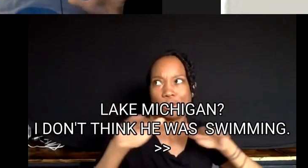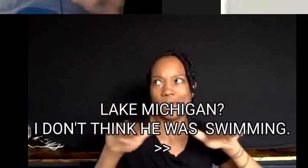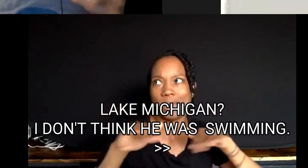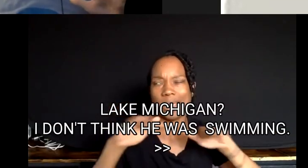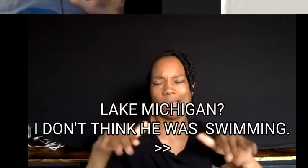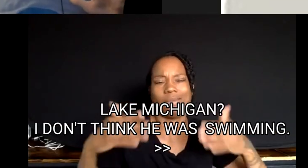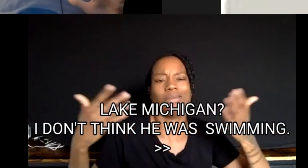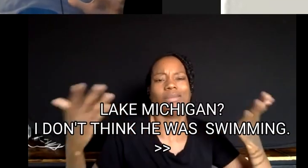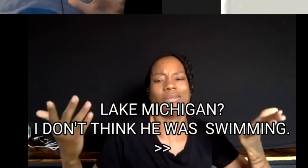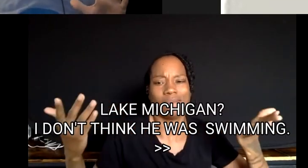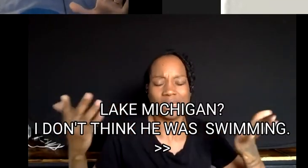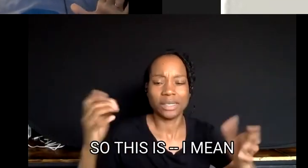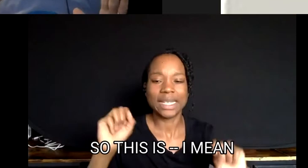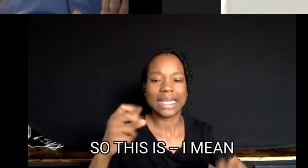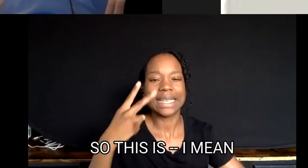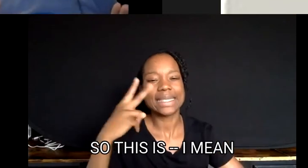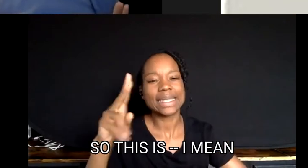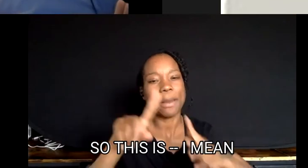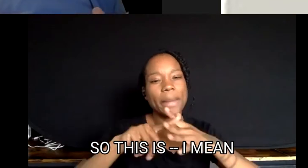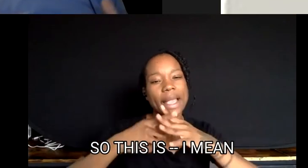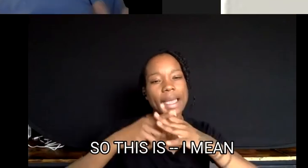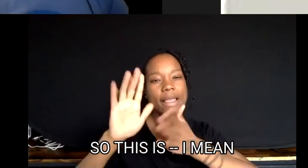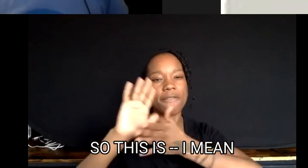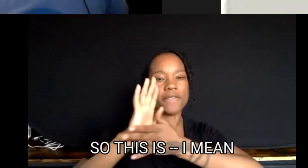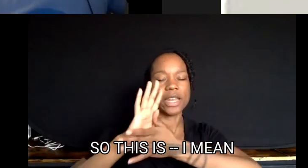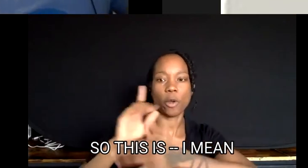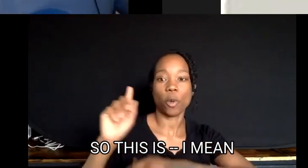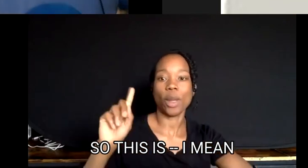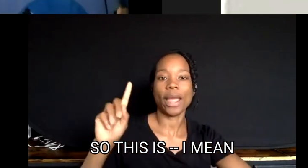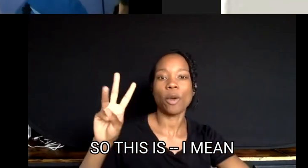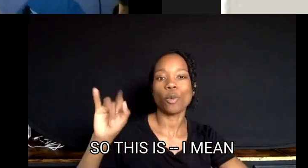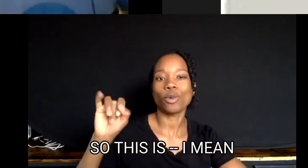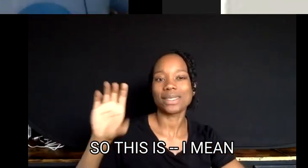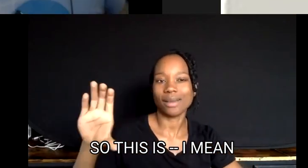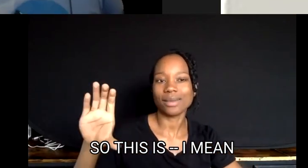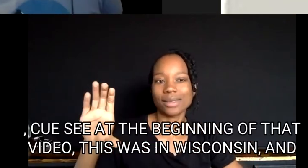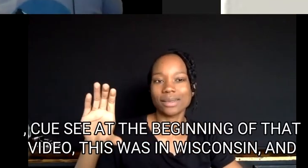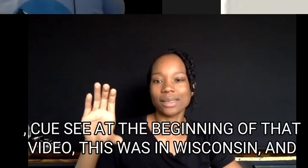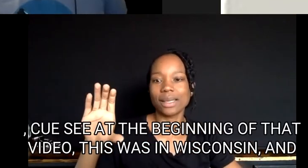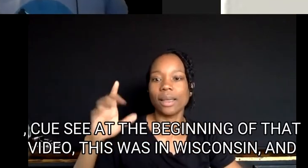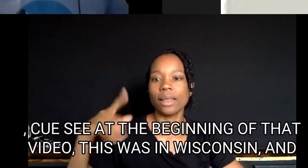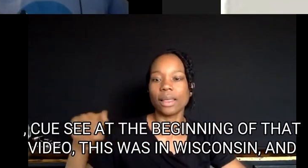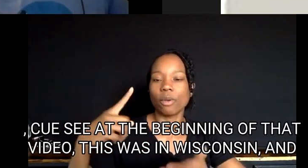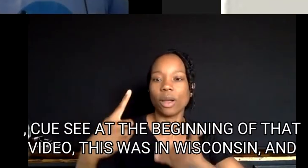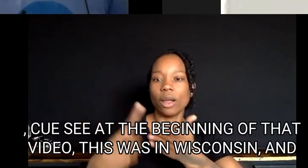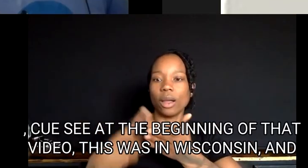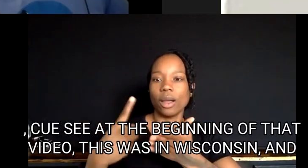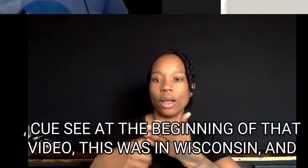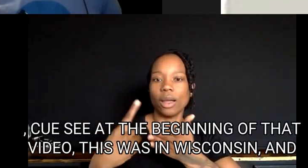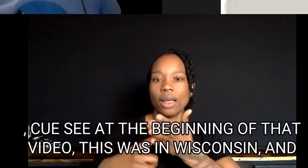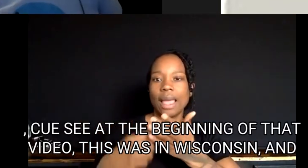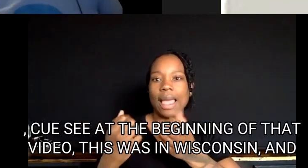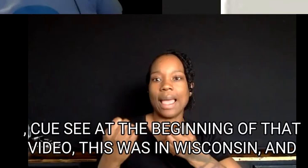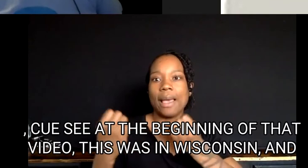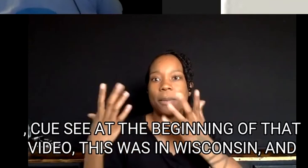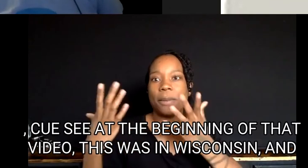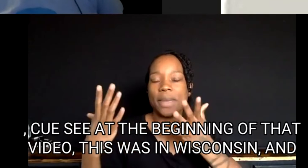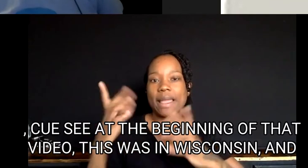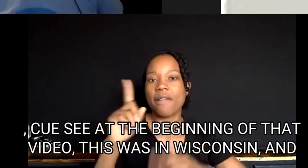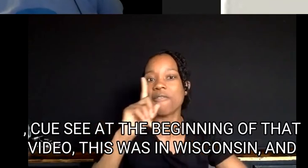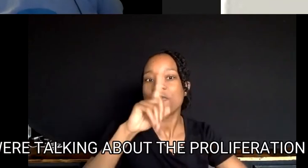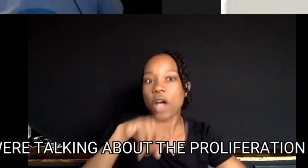you could see at the beginning of that video, this was in Wisconsin, and they were talking about the proliferation of false